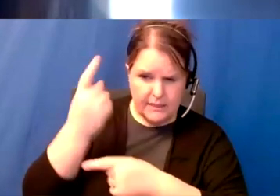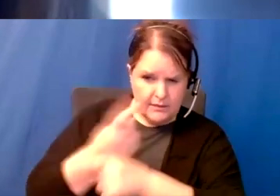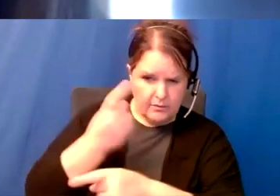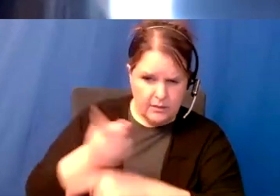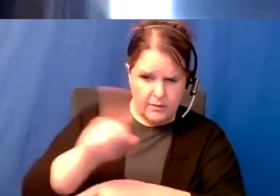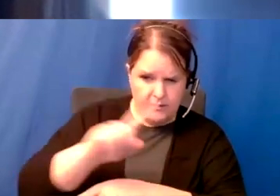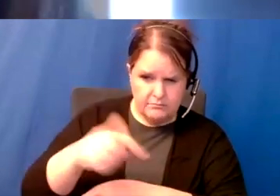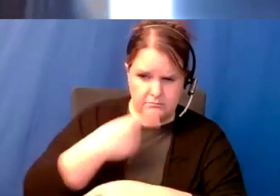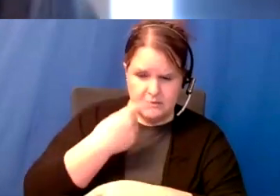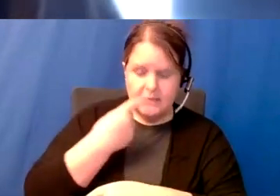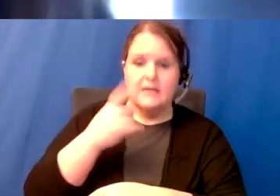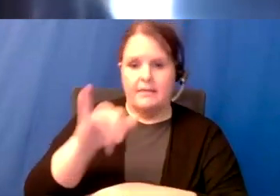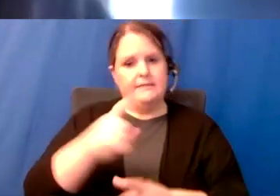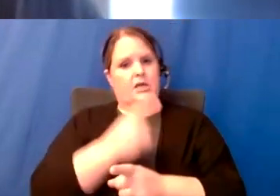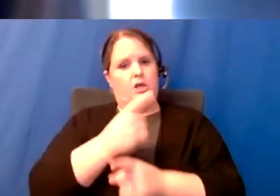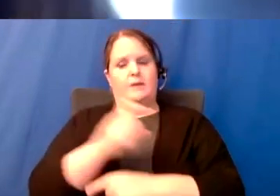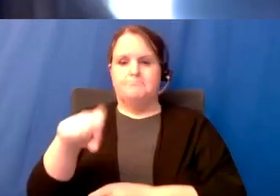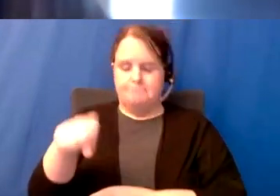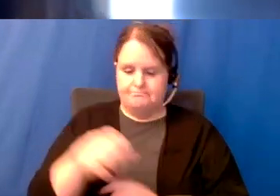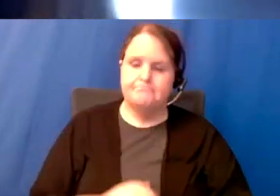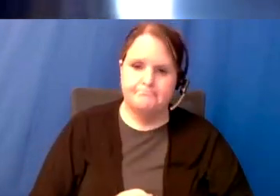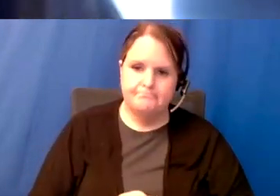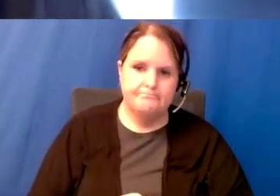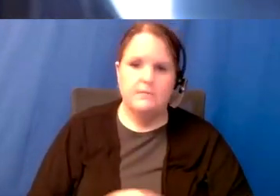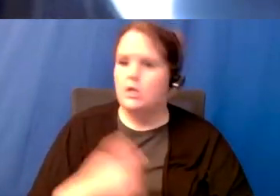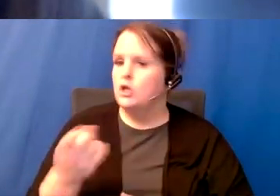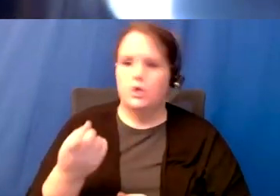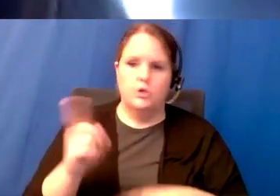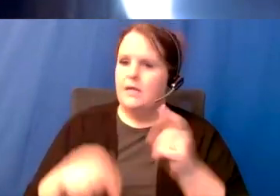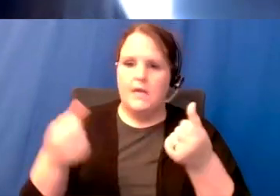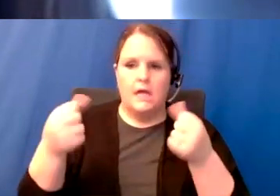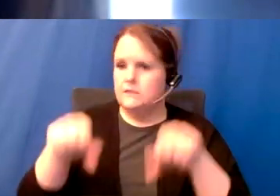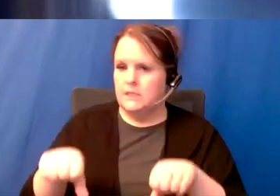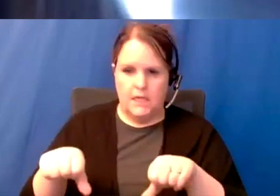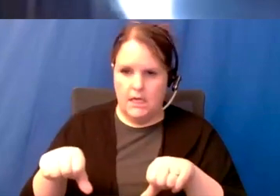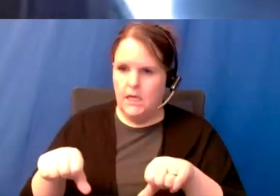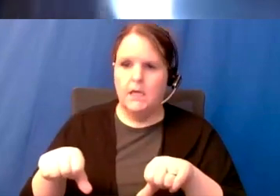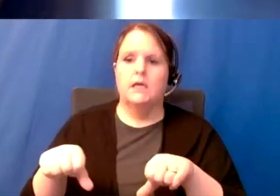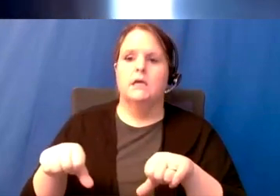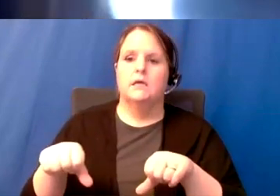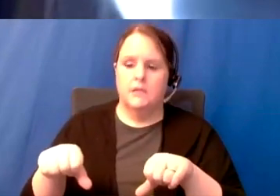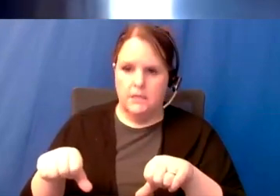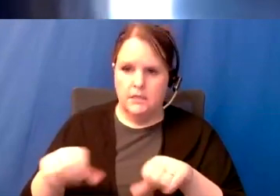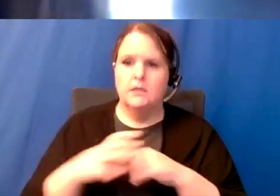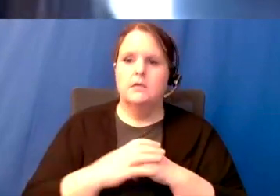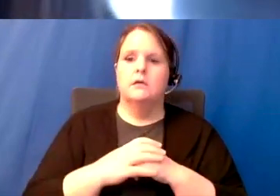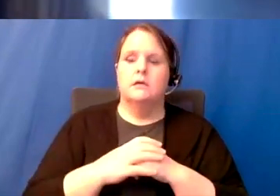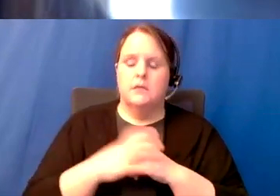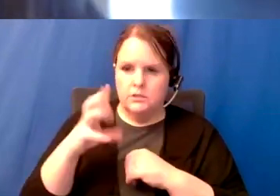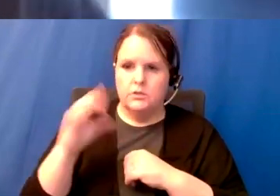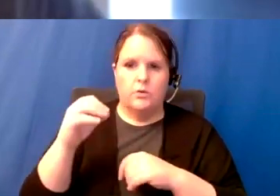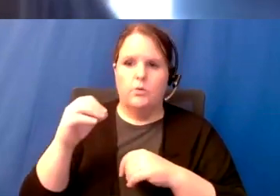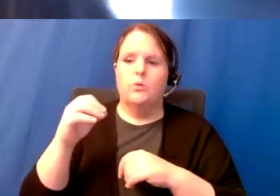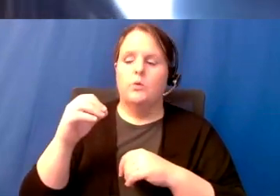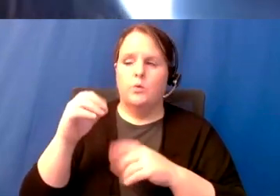correctly, then that's accurate. You cannot deny certain people or groups from responding. You would have